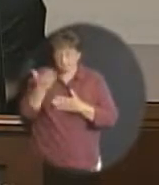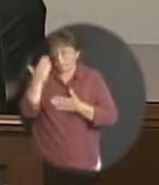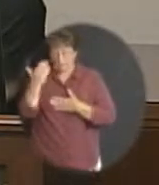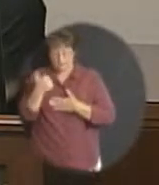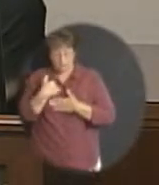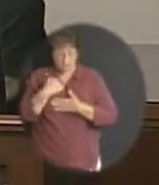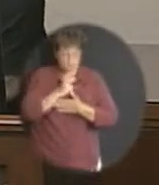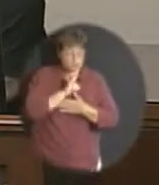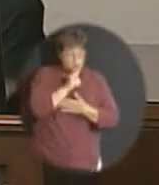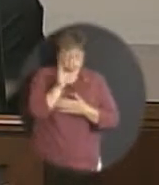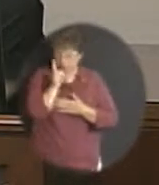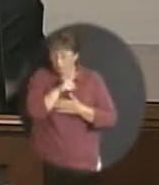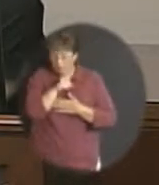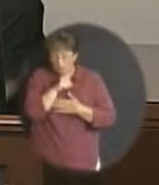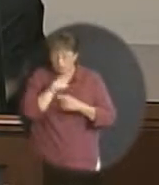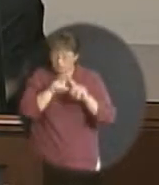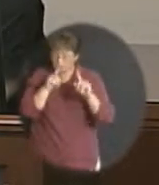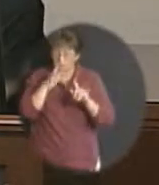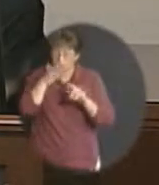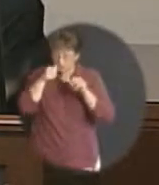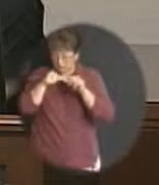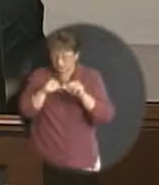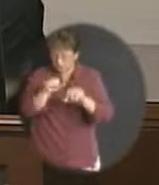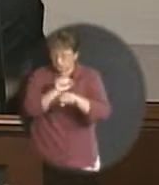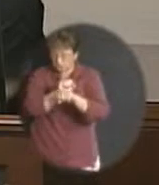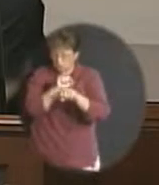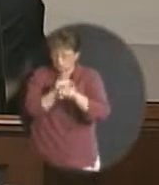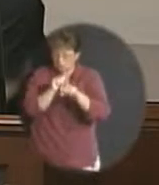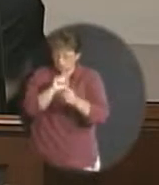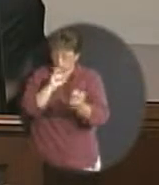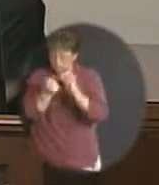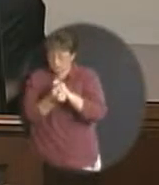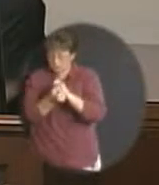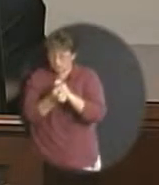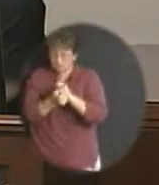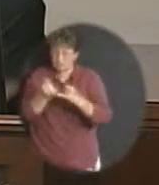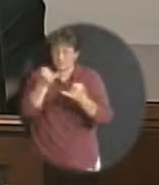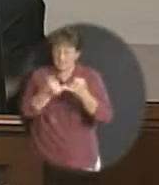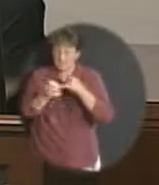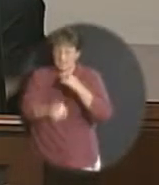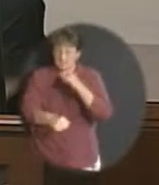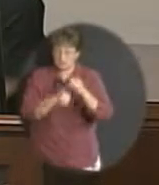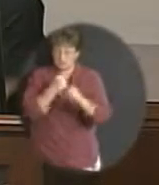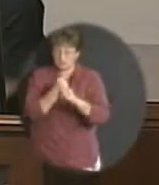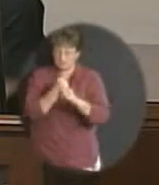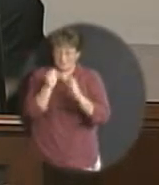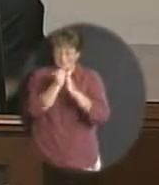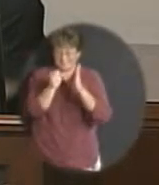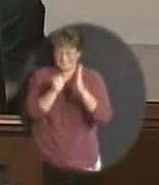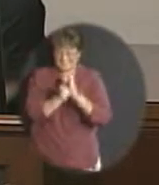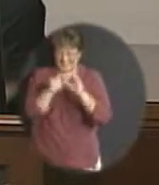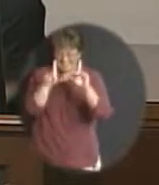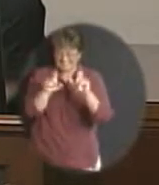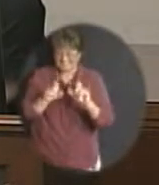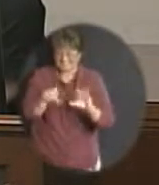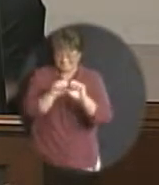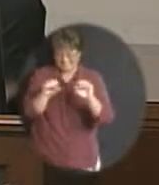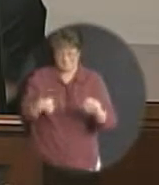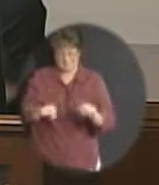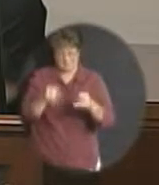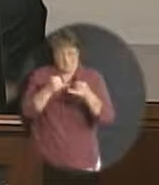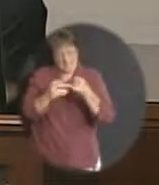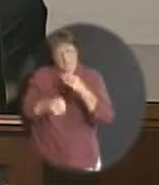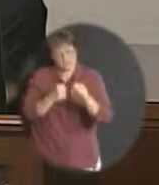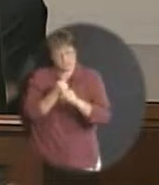continue to work, we'll continue to work with teachers on. This will be the last year of our current state assessment system, and we know that